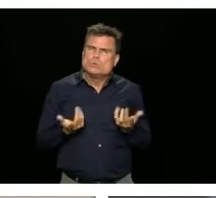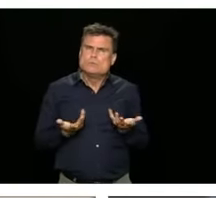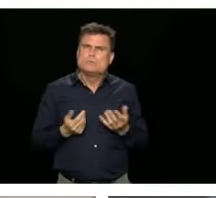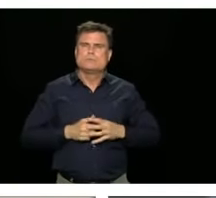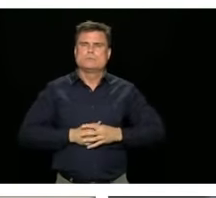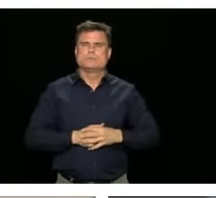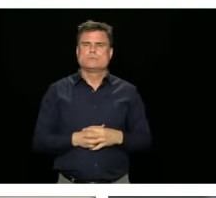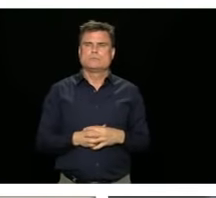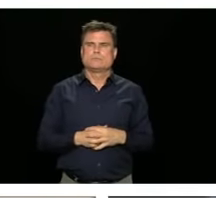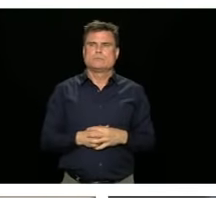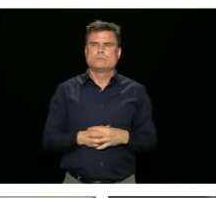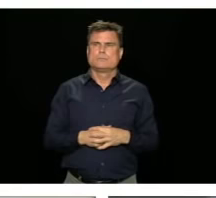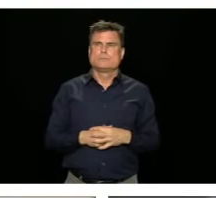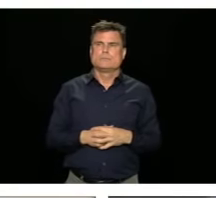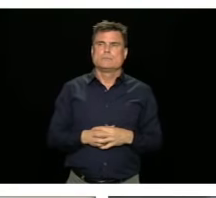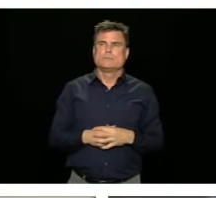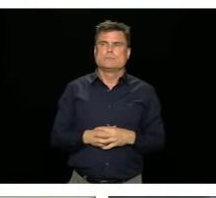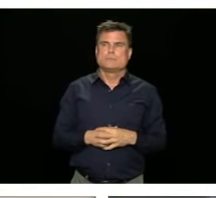to this?